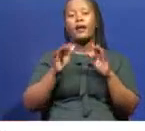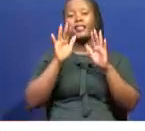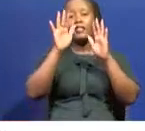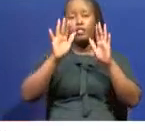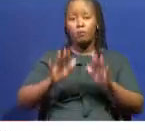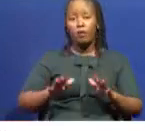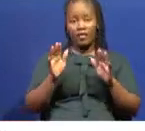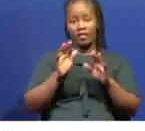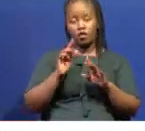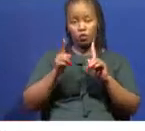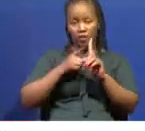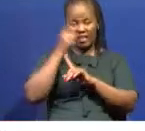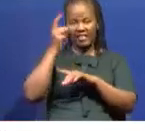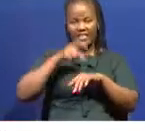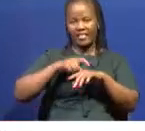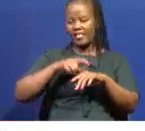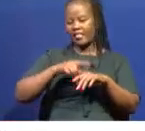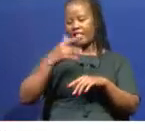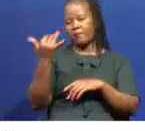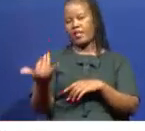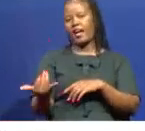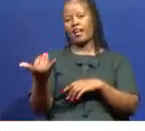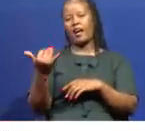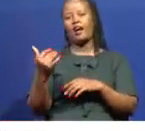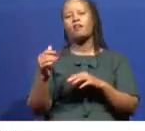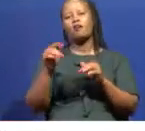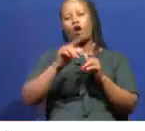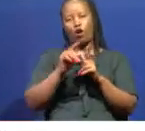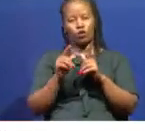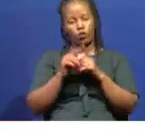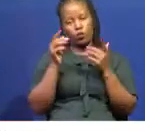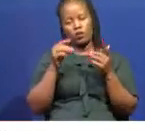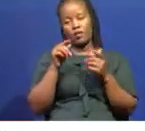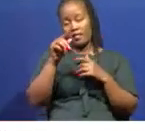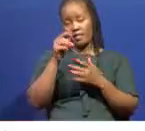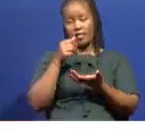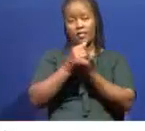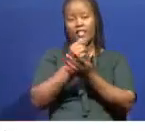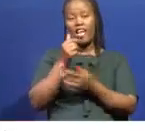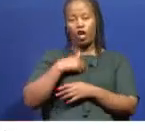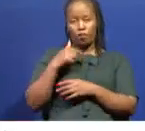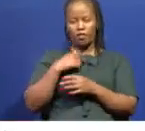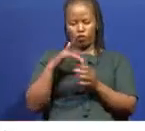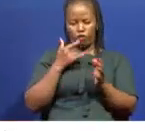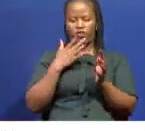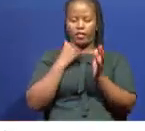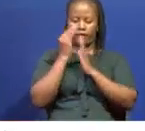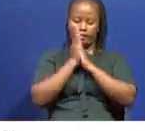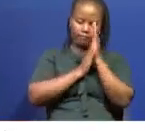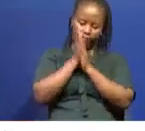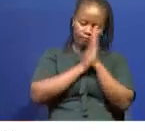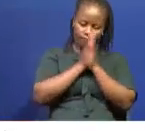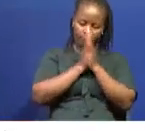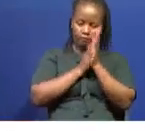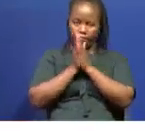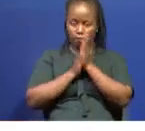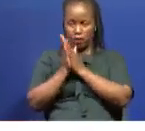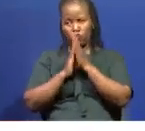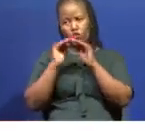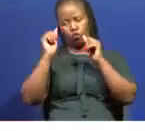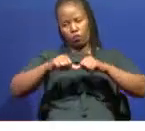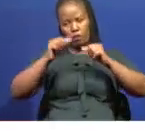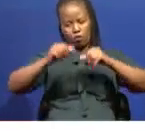when you are younger, and it's made me develop a passion to also coach